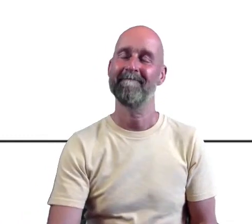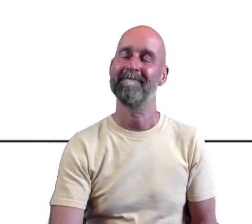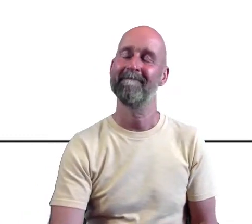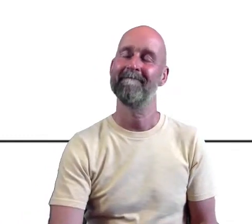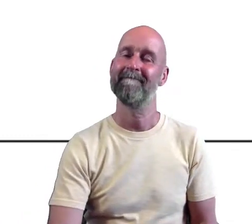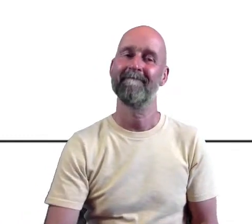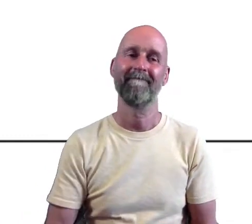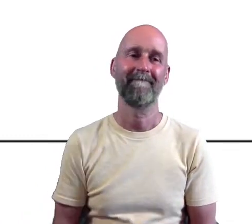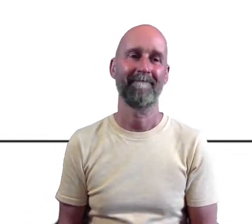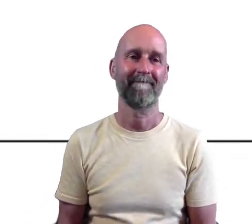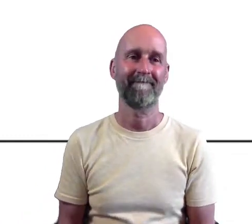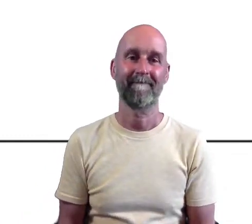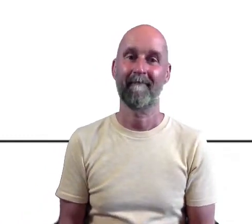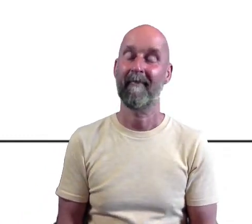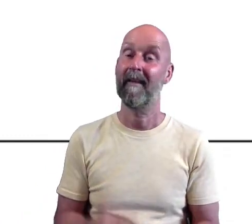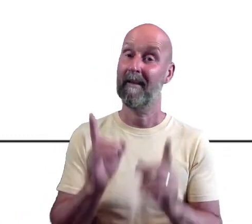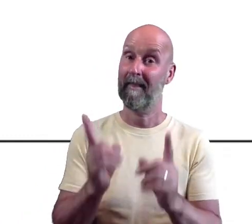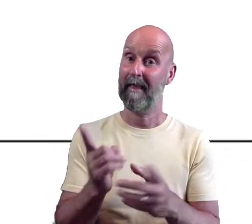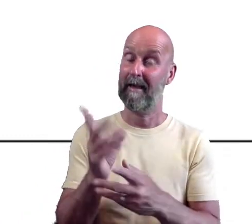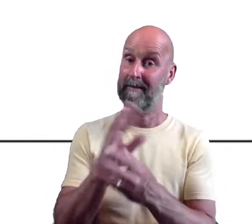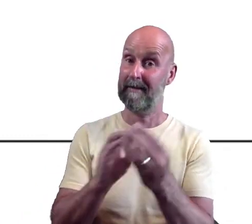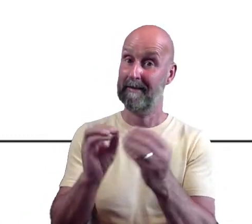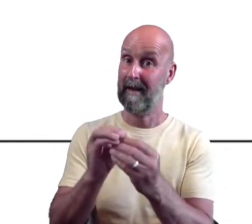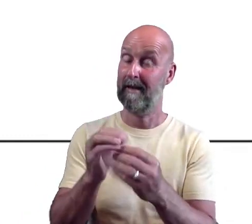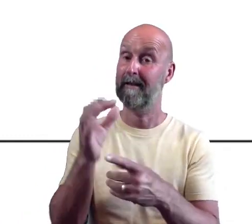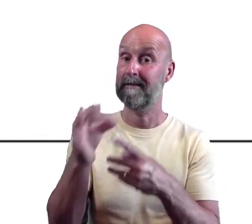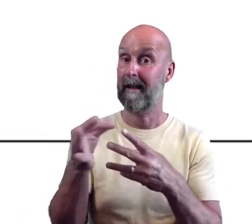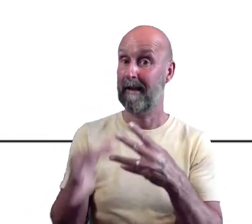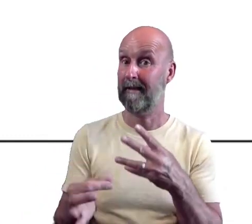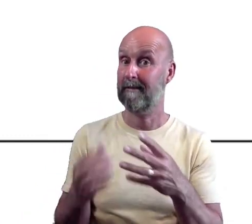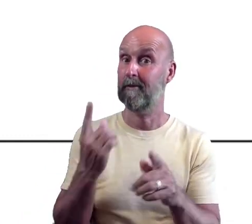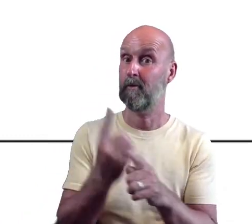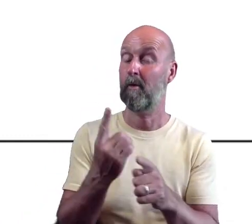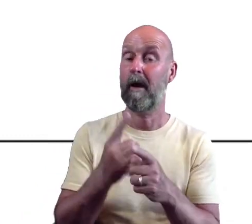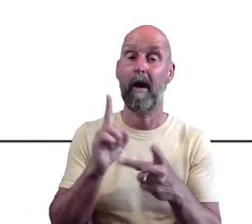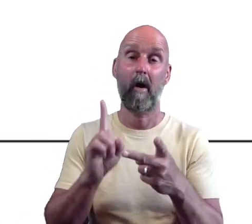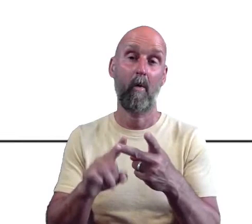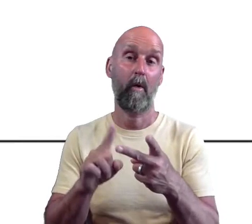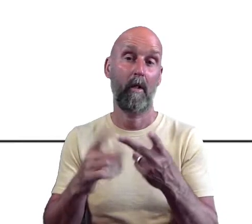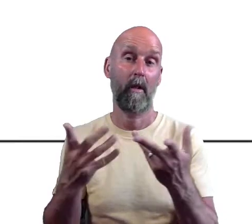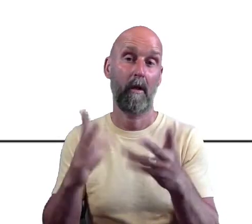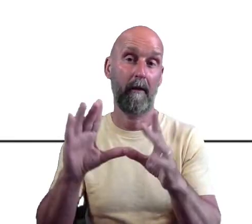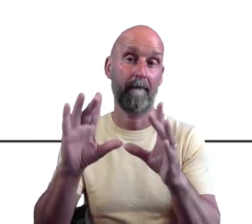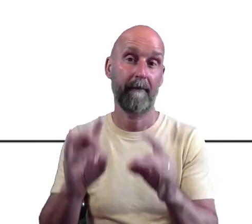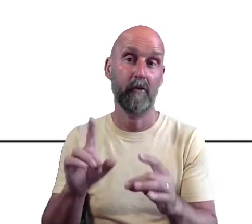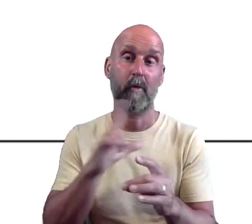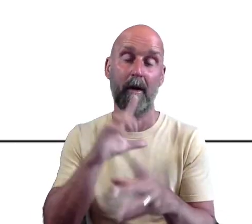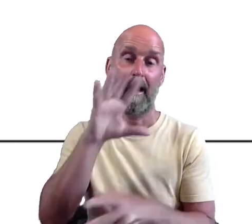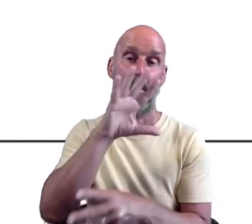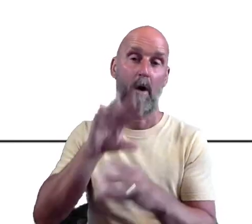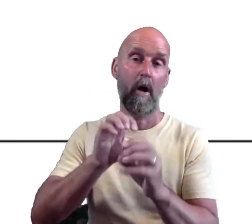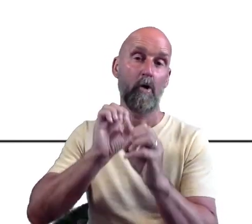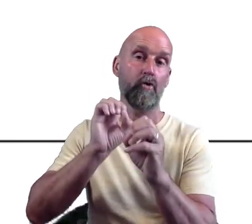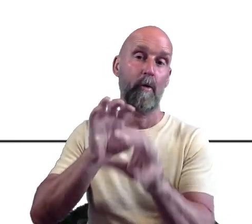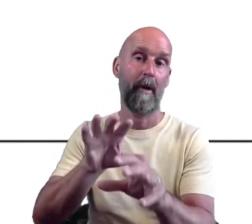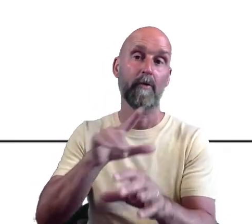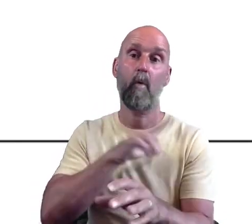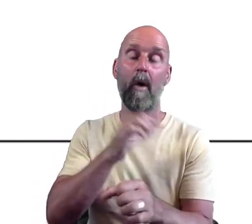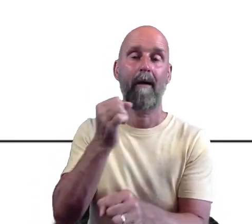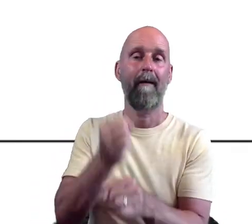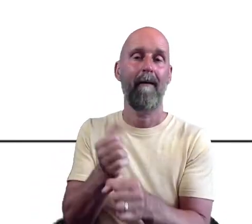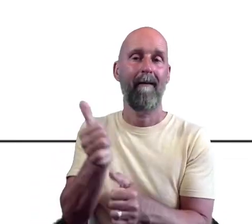So that's all the design techniques I have to talk about today, but I just want to finish by summarizing what makes games in particular